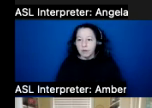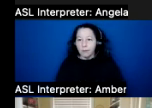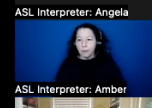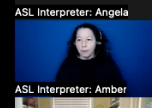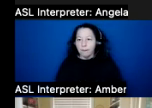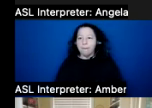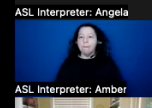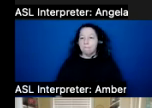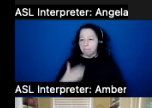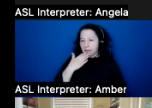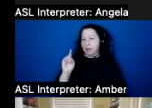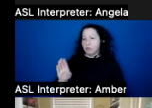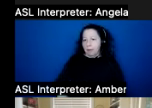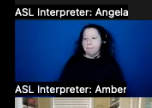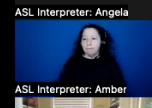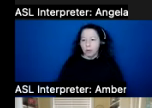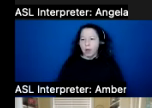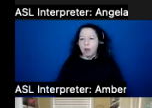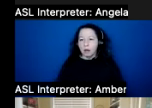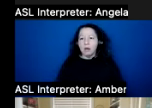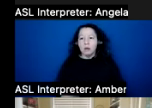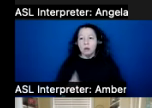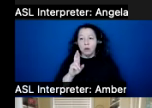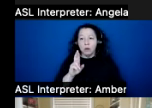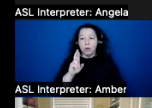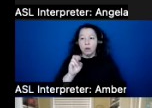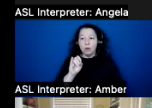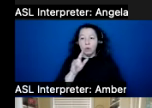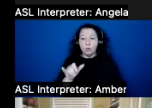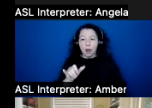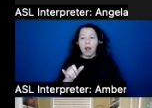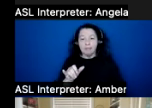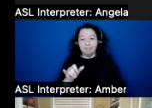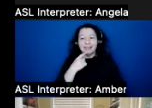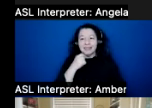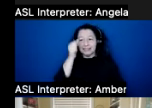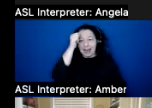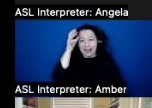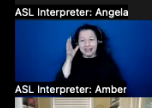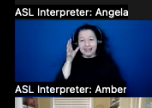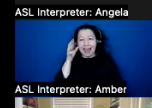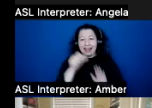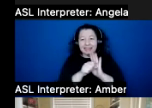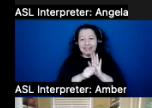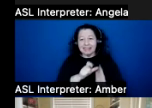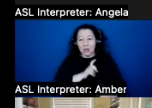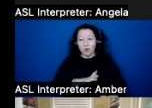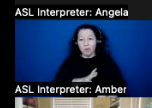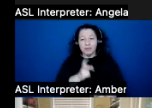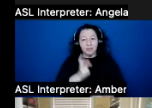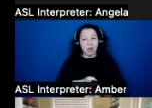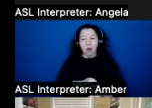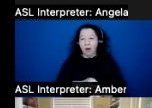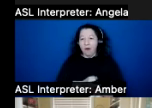Thank you, Deb. And then Riley, Alaska State Troopers have had a hard time accepting DV police